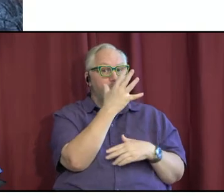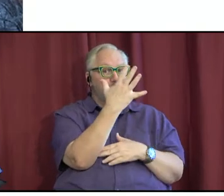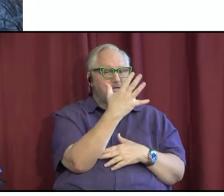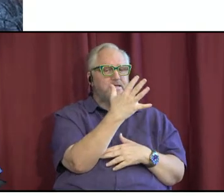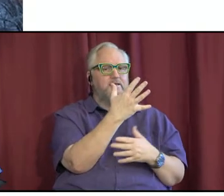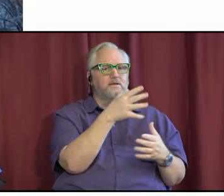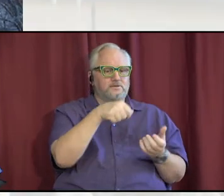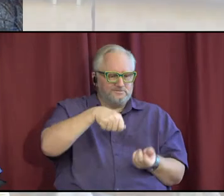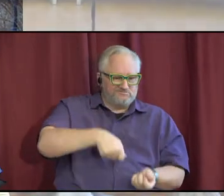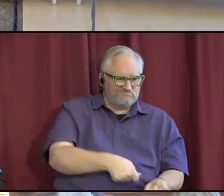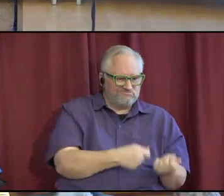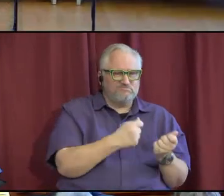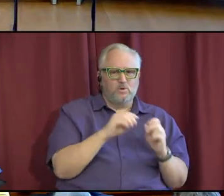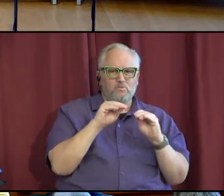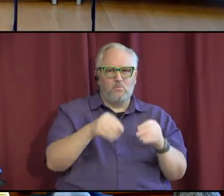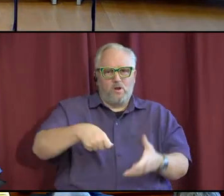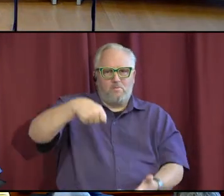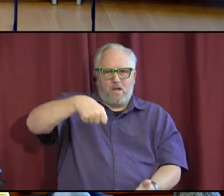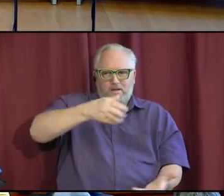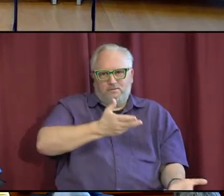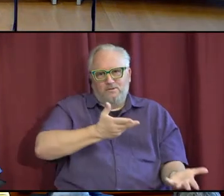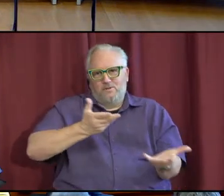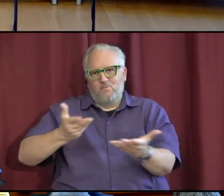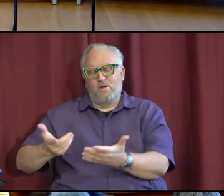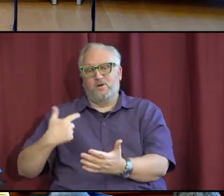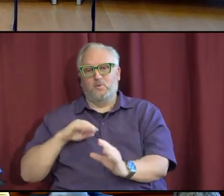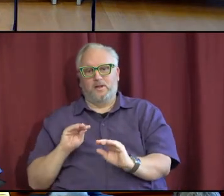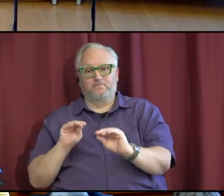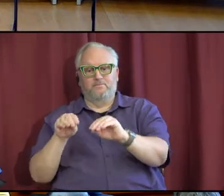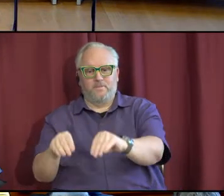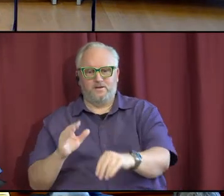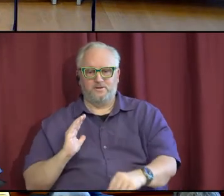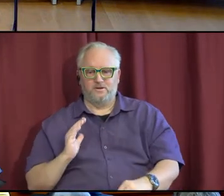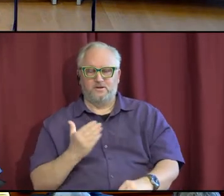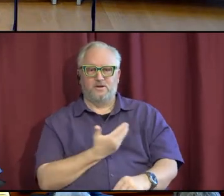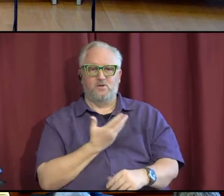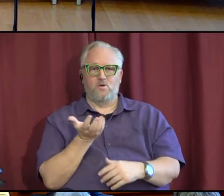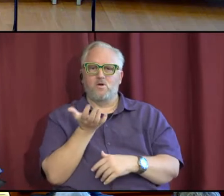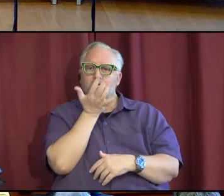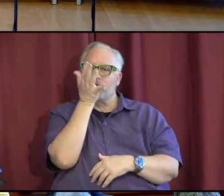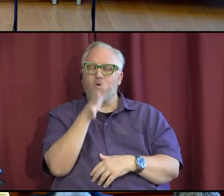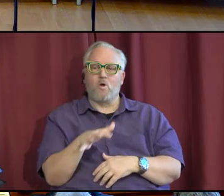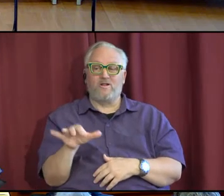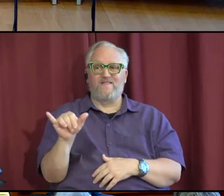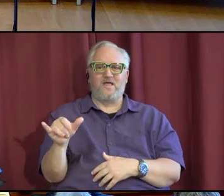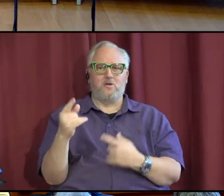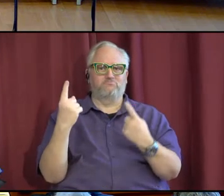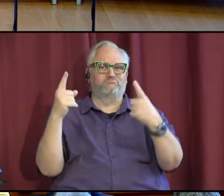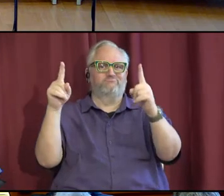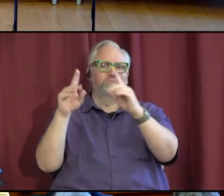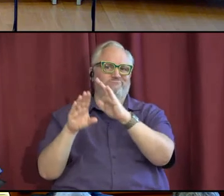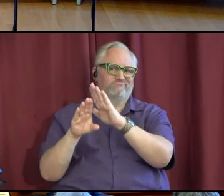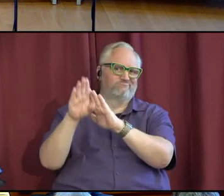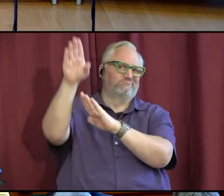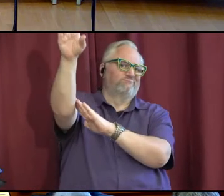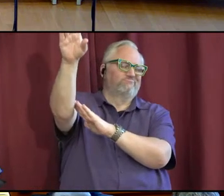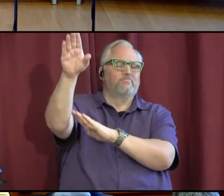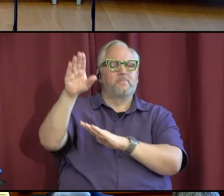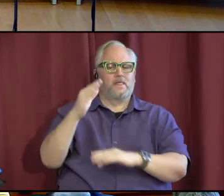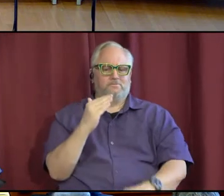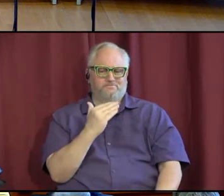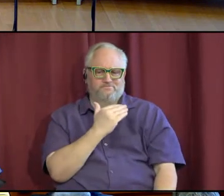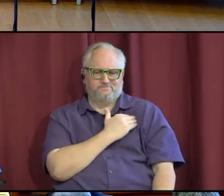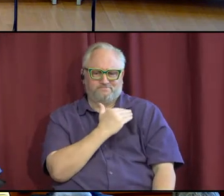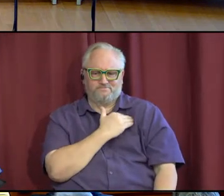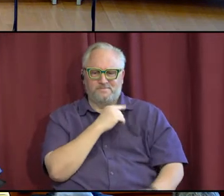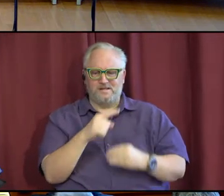bucket. And we planted it in our yard where it flourished and grew. And it reminded us